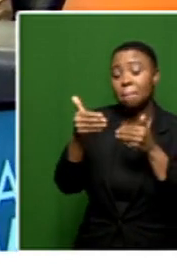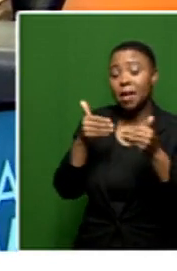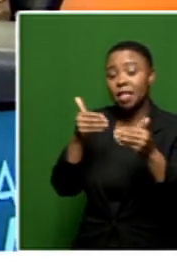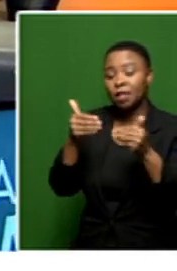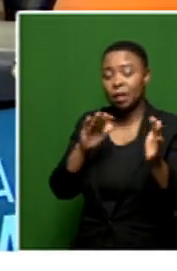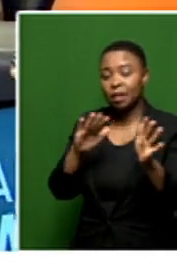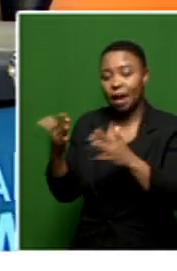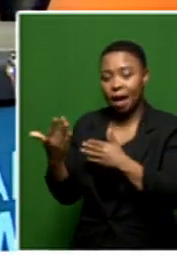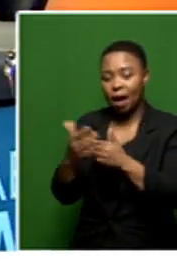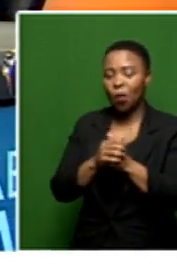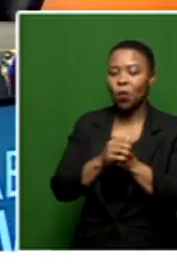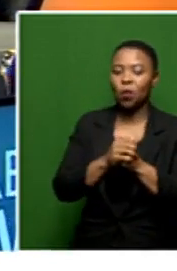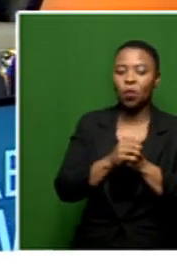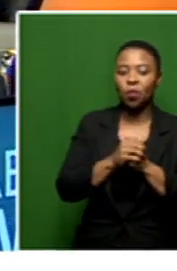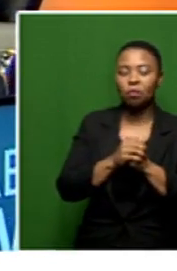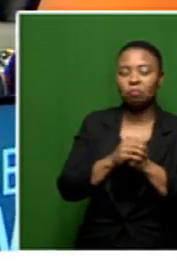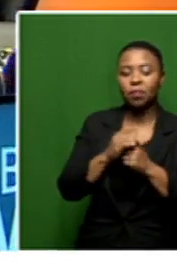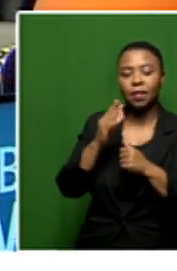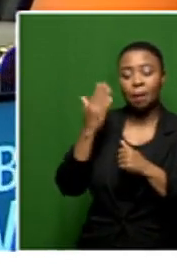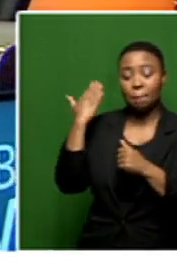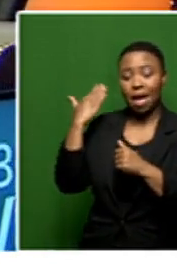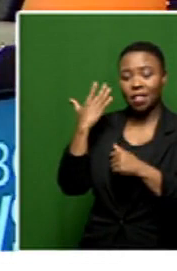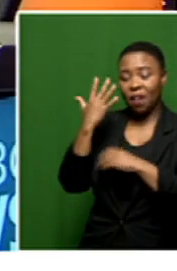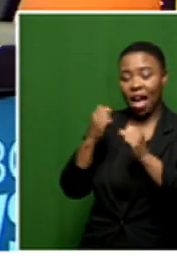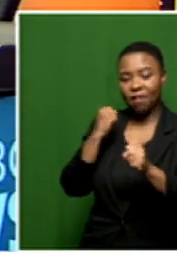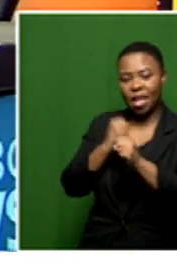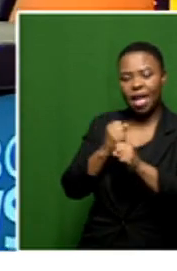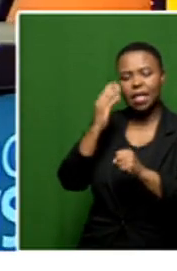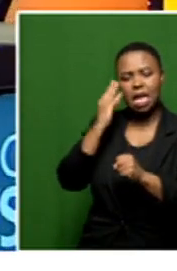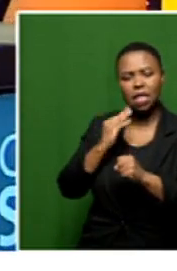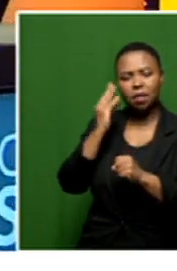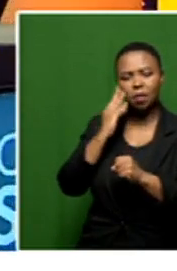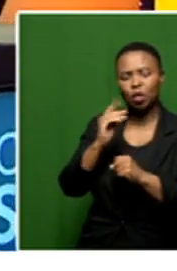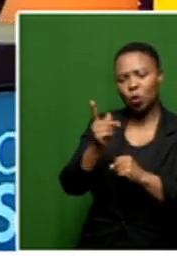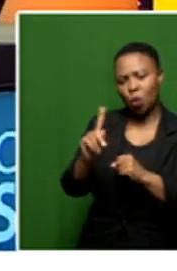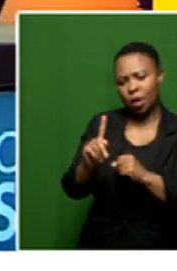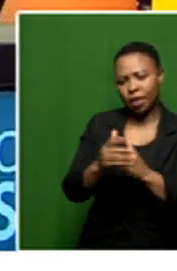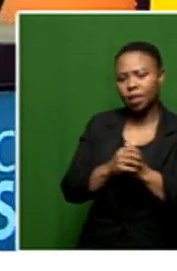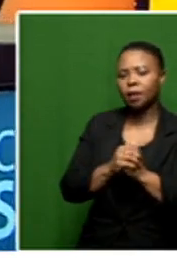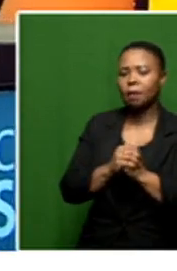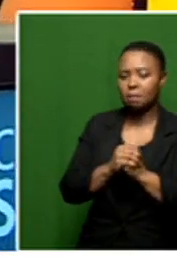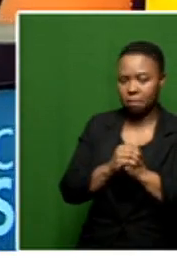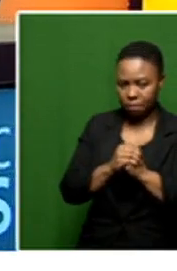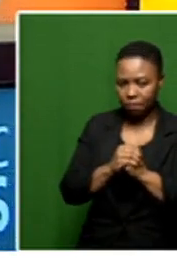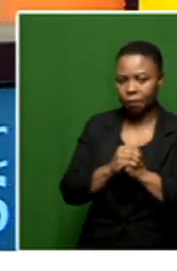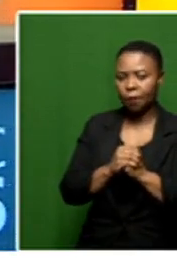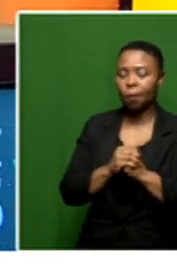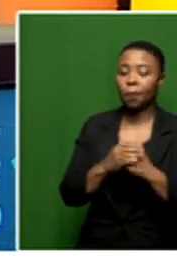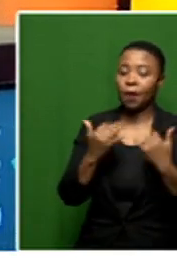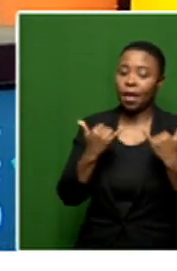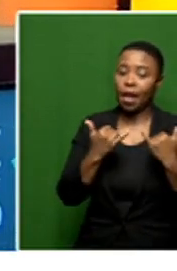actually, our experiences of the past 5 years especially has actually meant. Looking